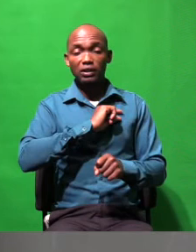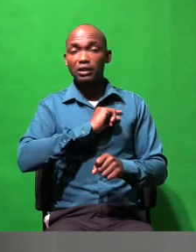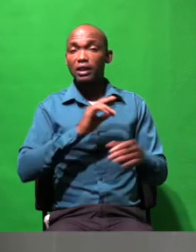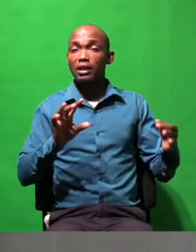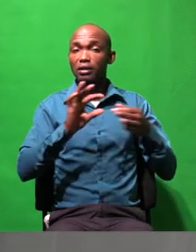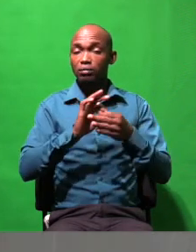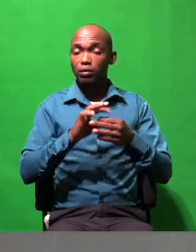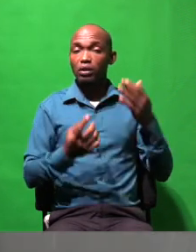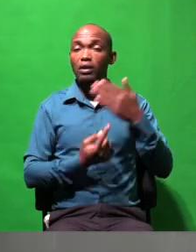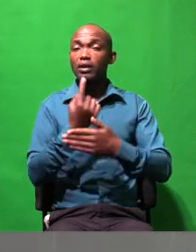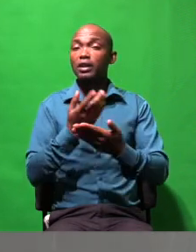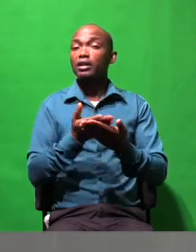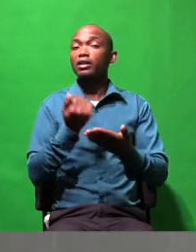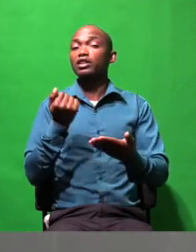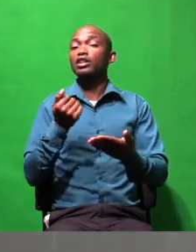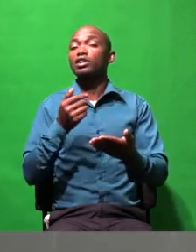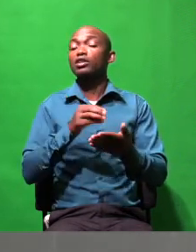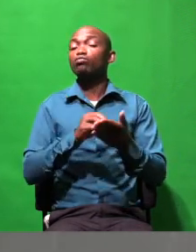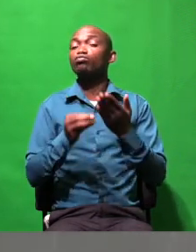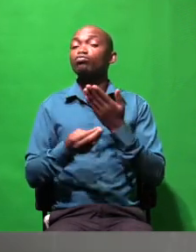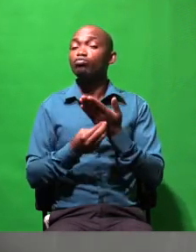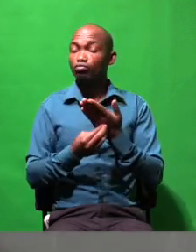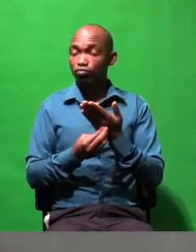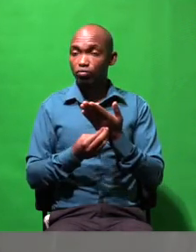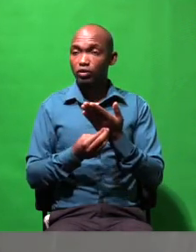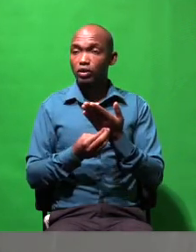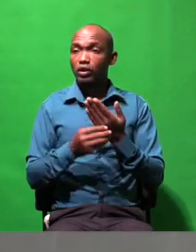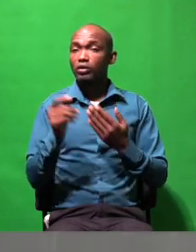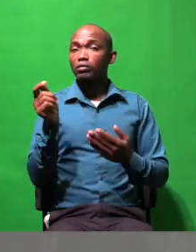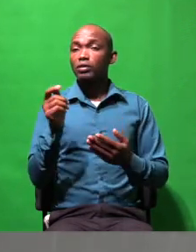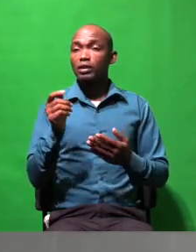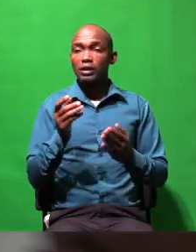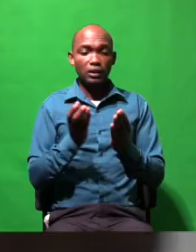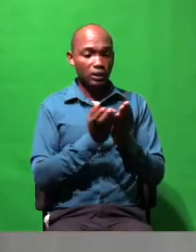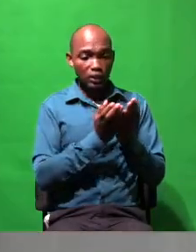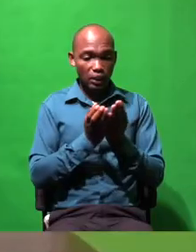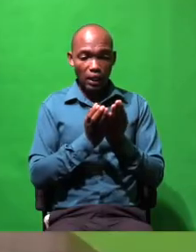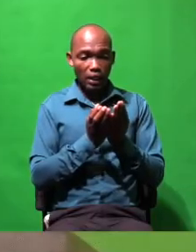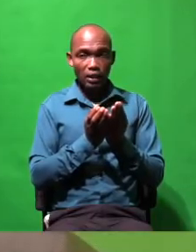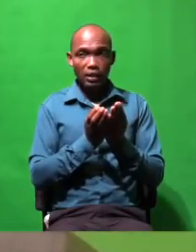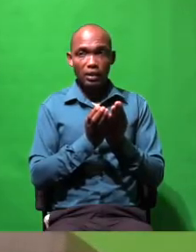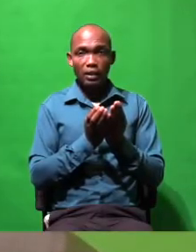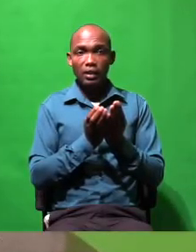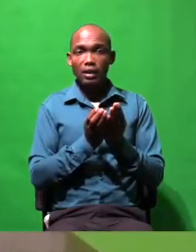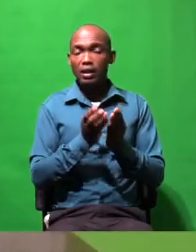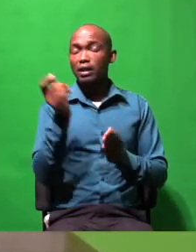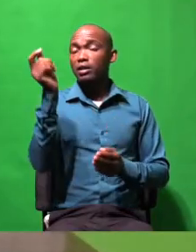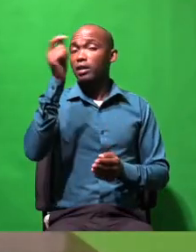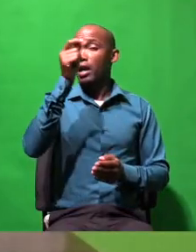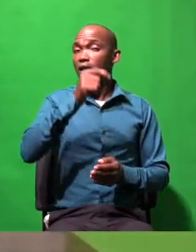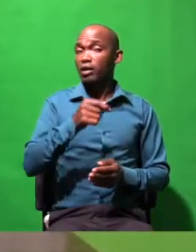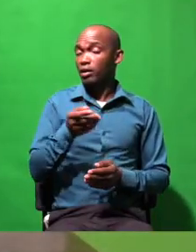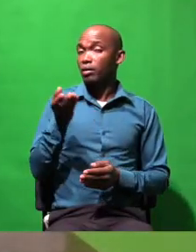Give reason. C, study the following diagram and then answer the question as follows. We have